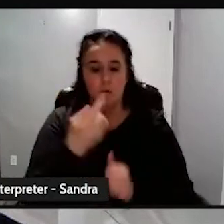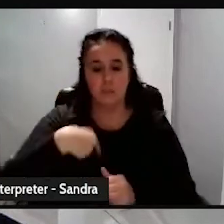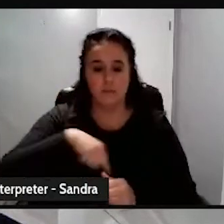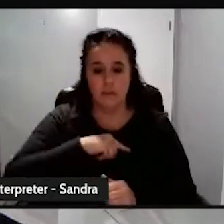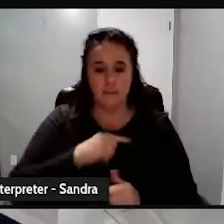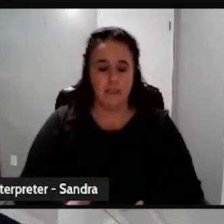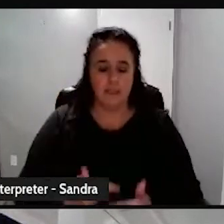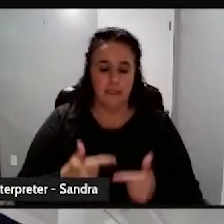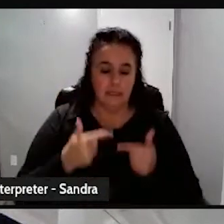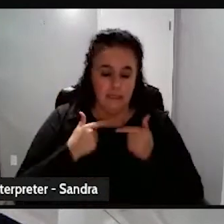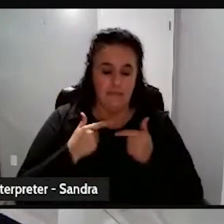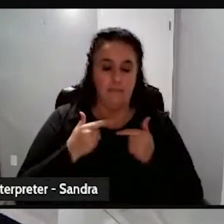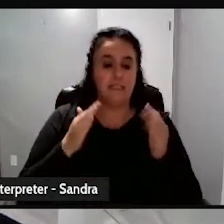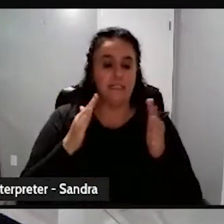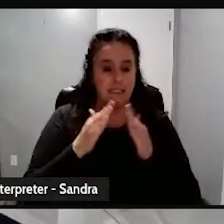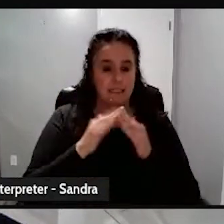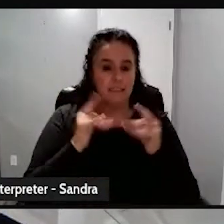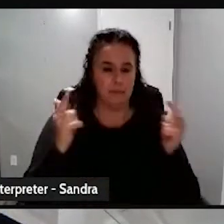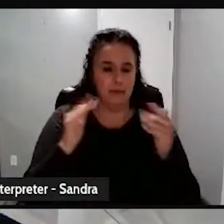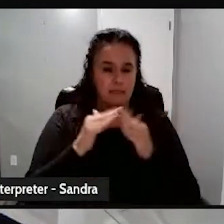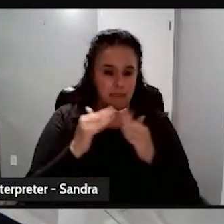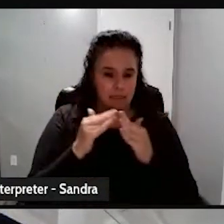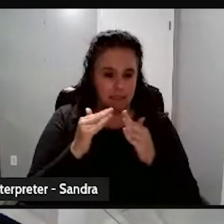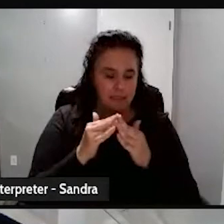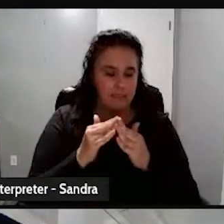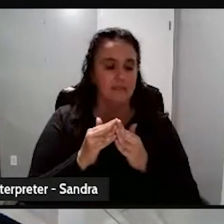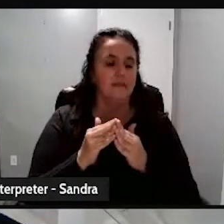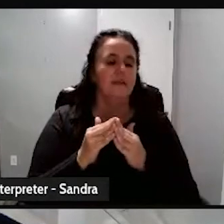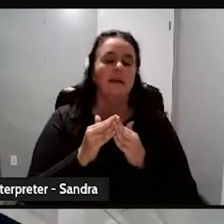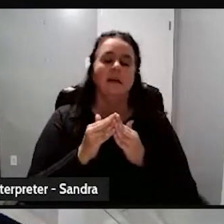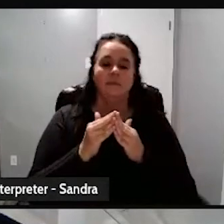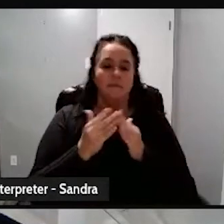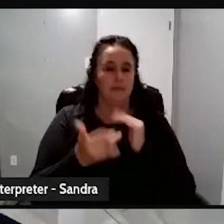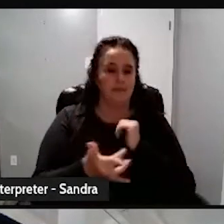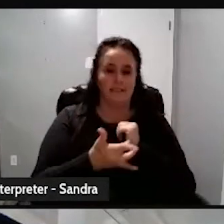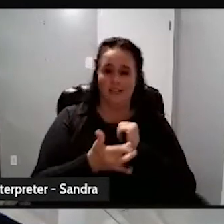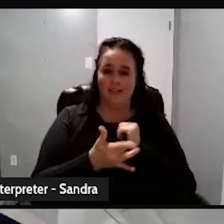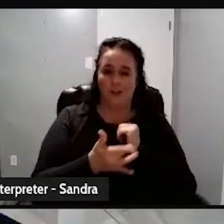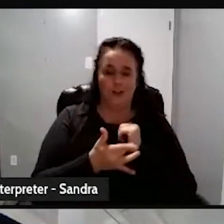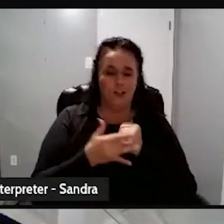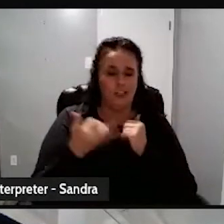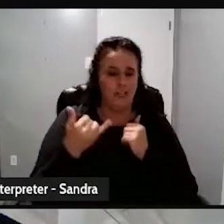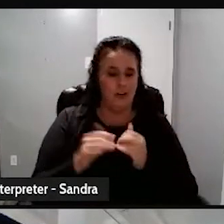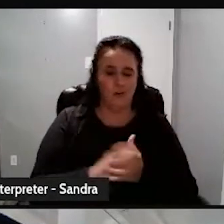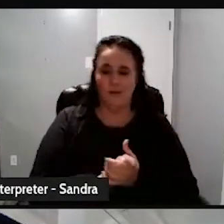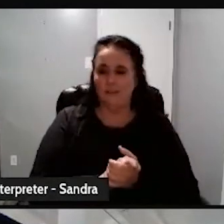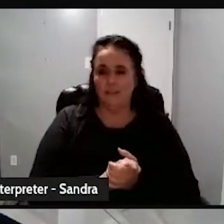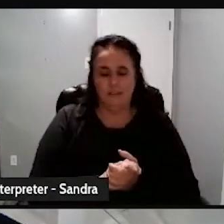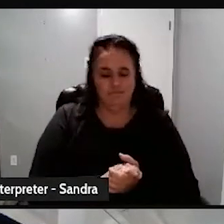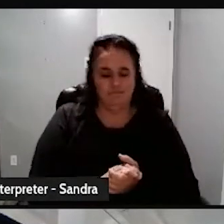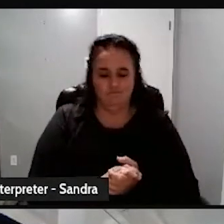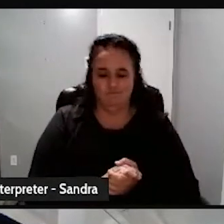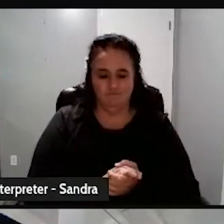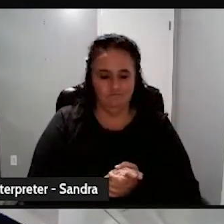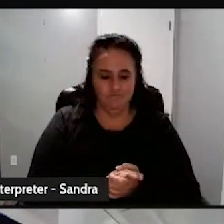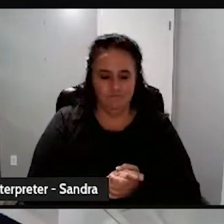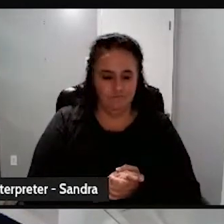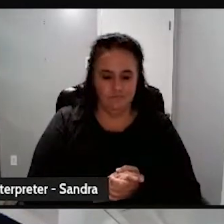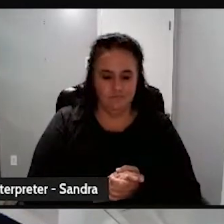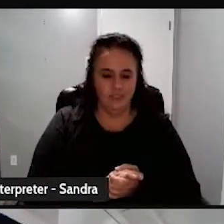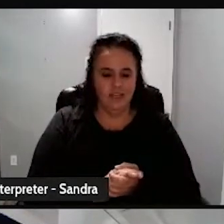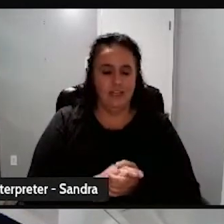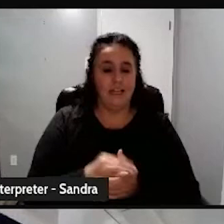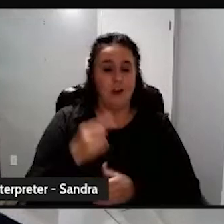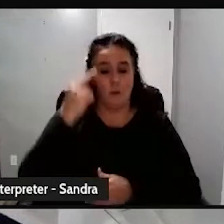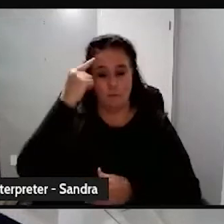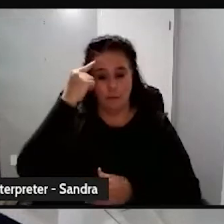urban centers, our technological evolution has outstripped our emotional and our mental evolution,